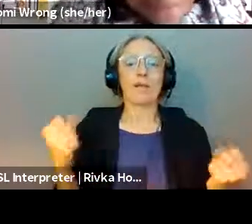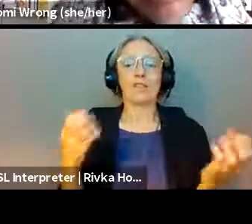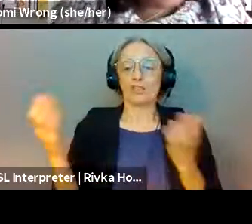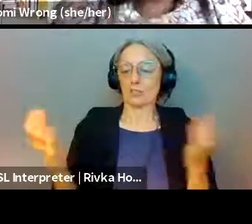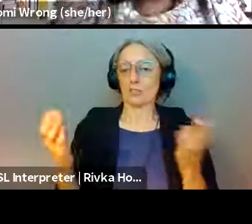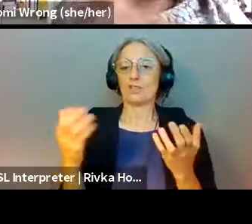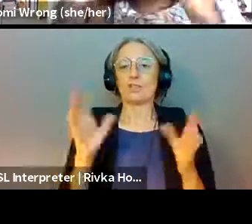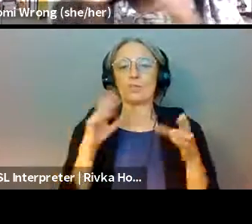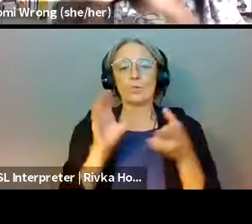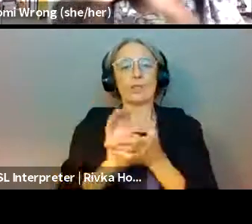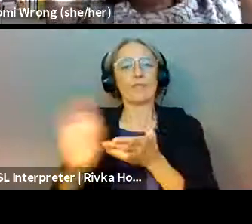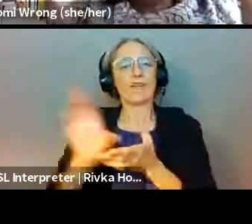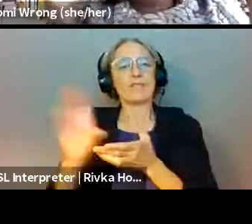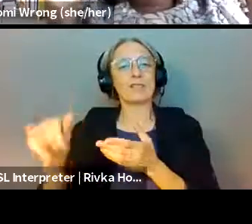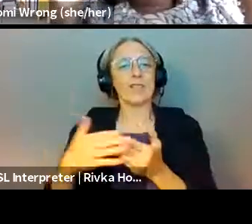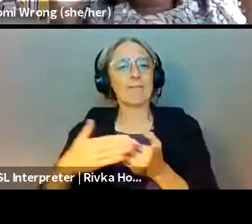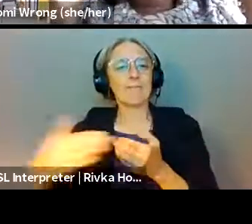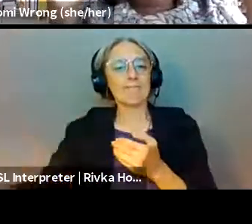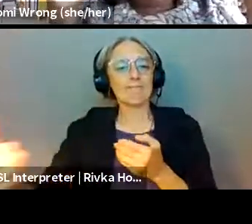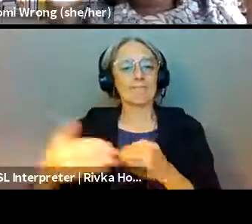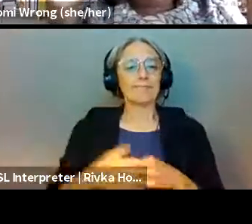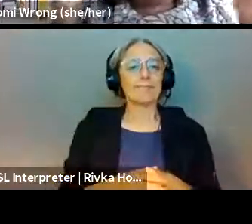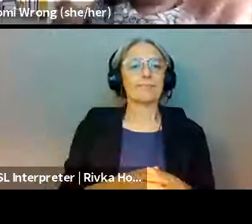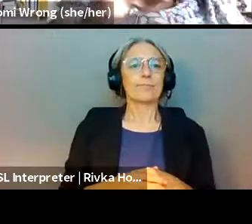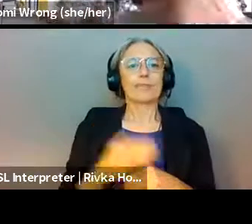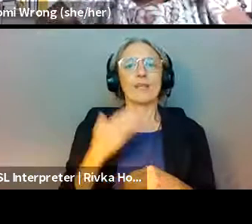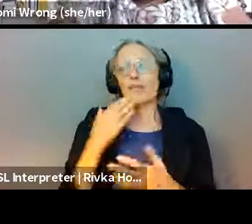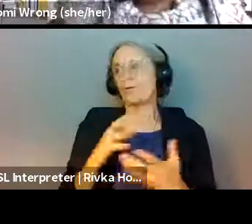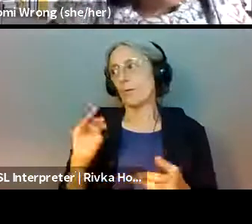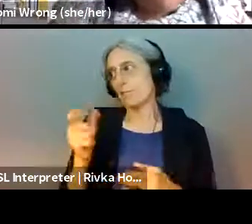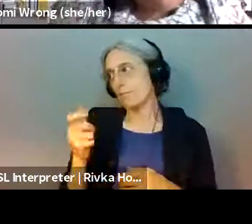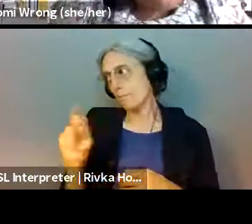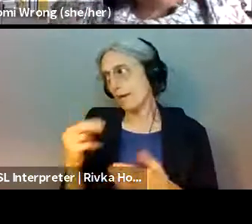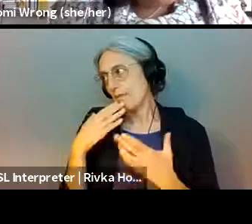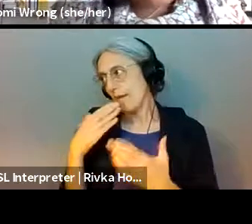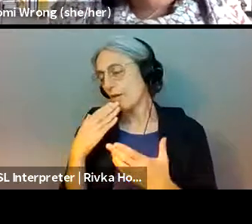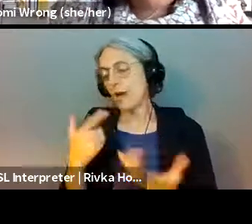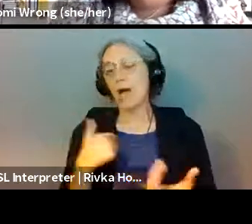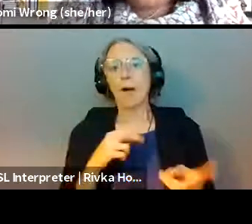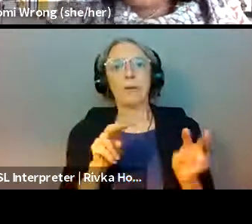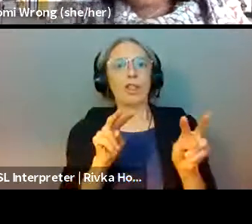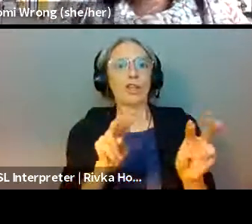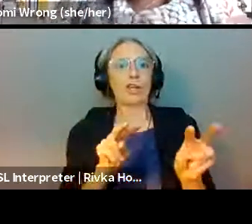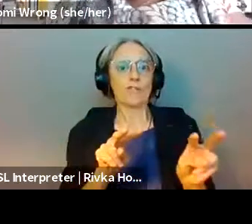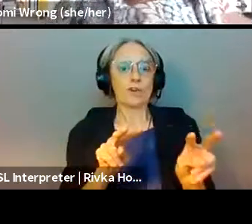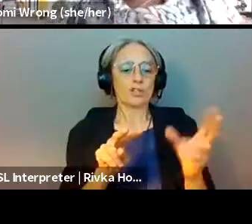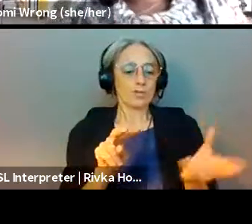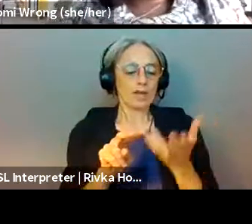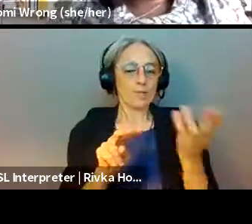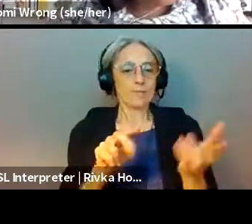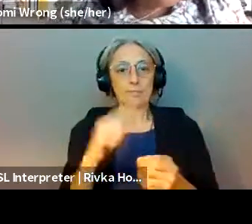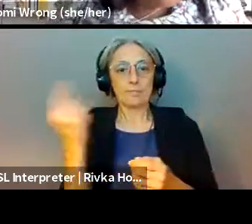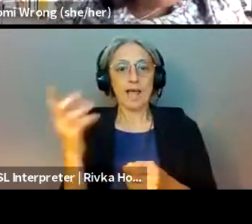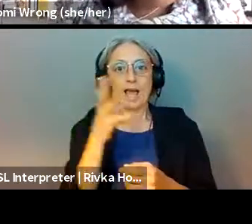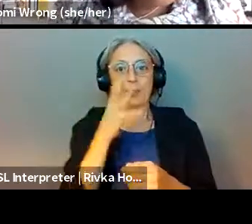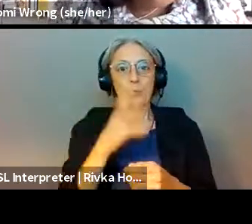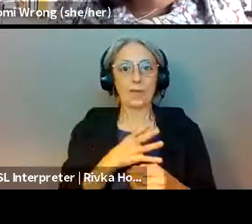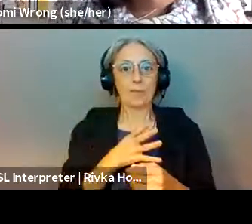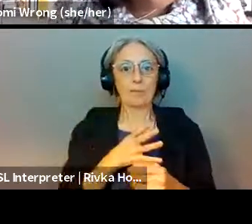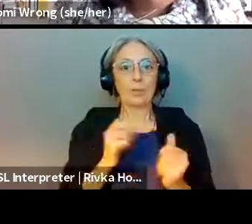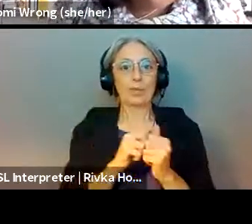Thank you so much, Megan. Thank you. I am really looking forward to the Black women